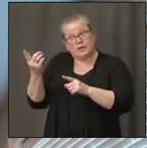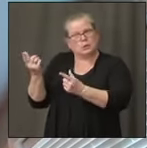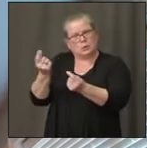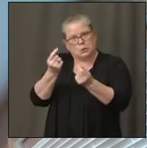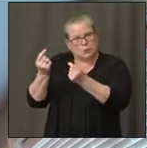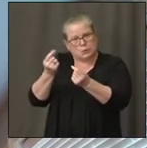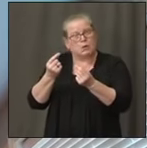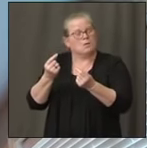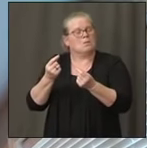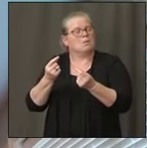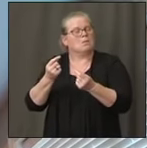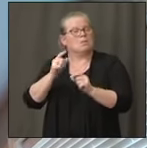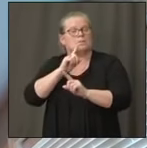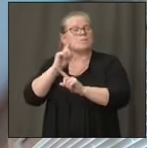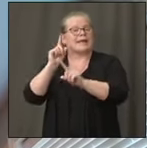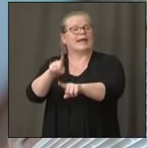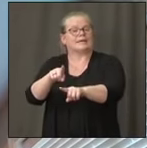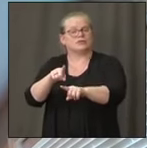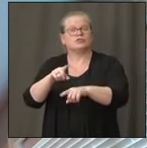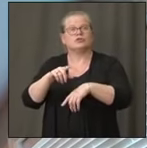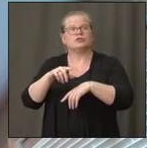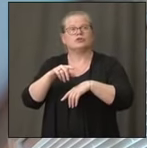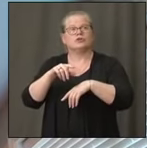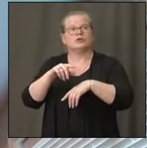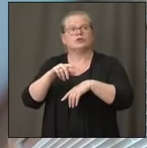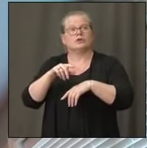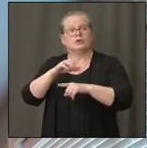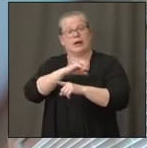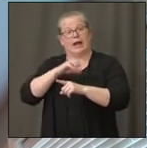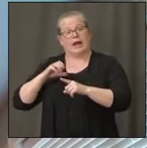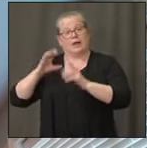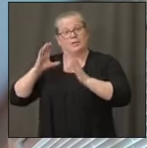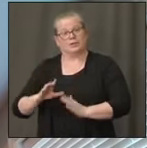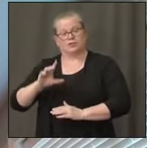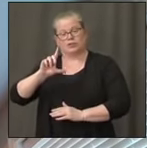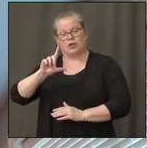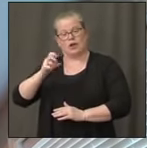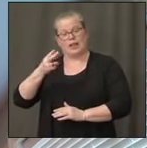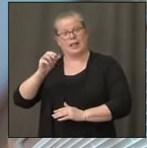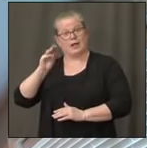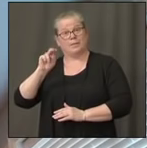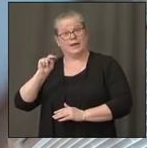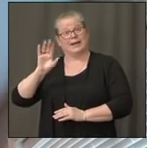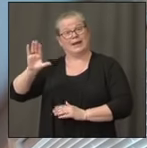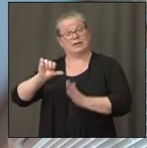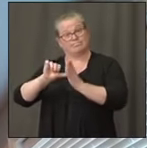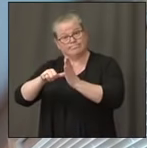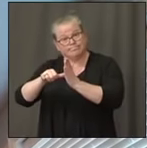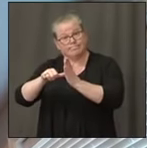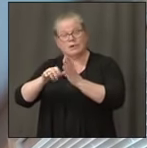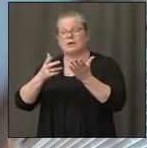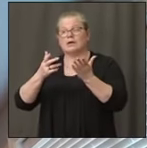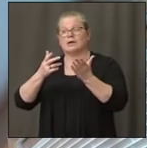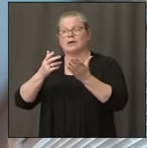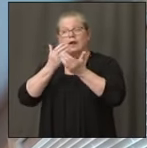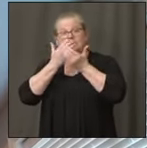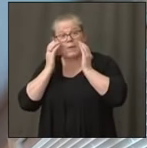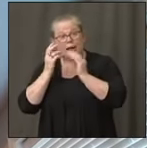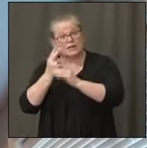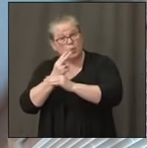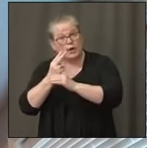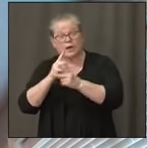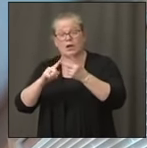And the answer to that is the things that Commissioner Lehman emphasized, which is not let down our guard on the mask wearing and the social